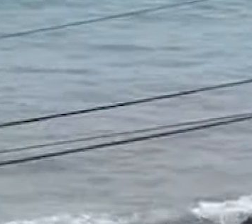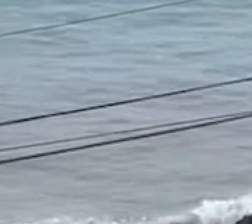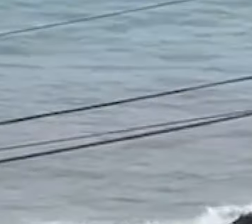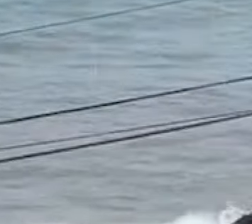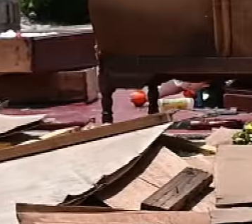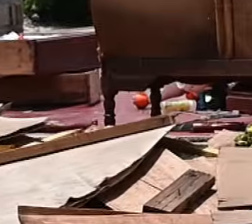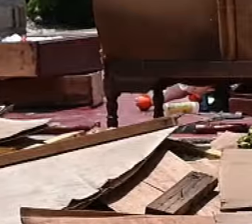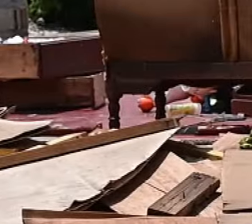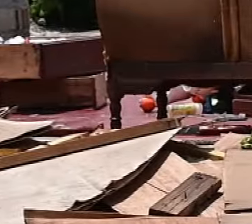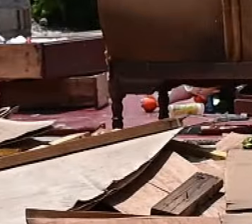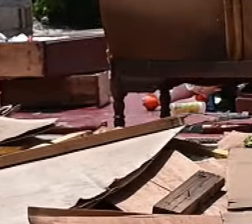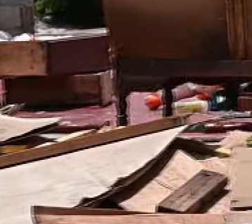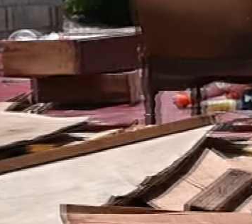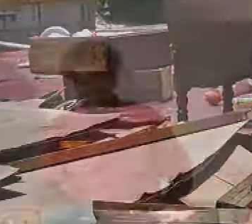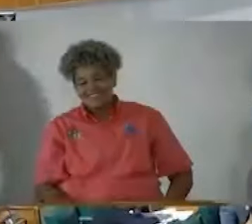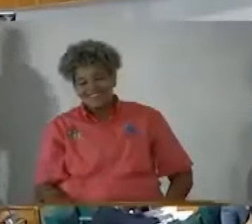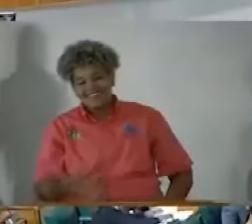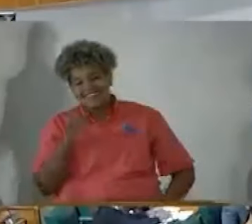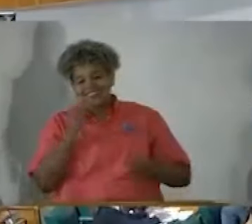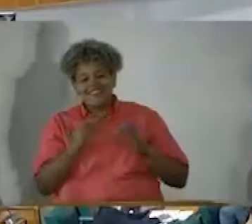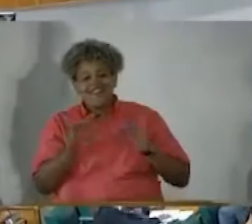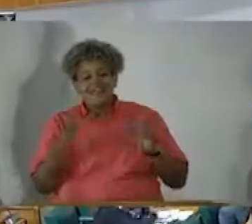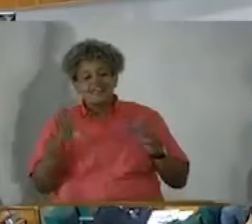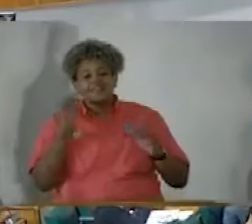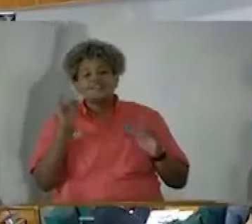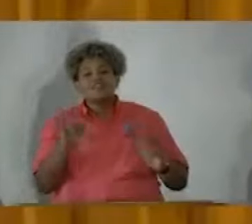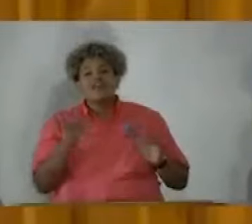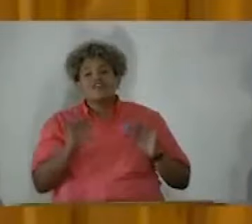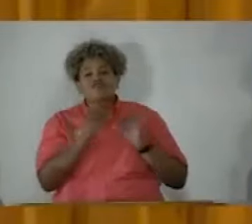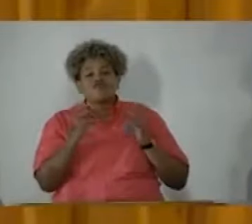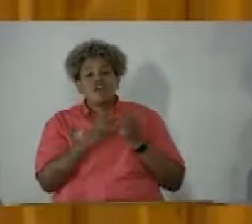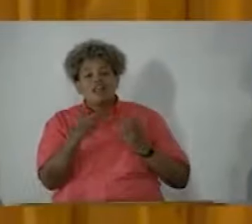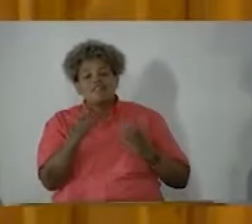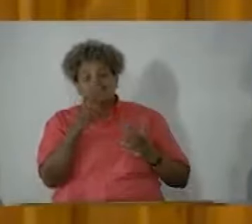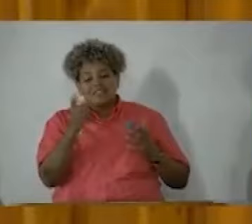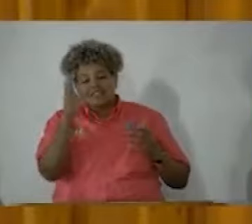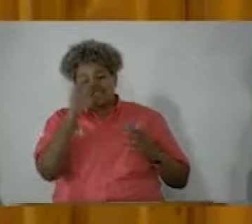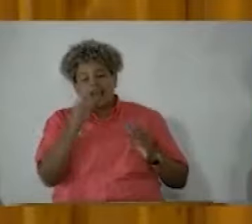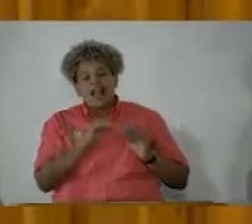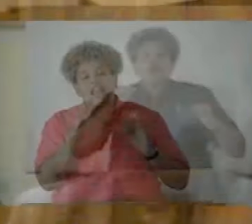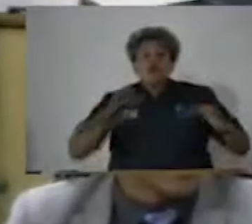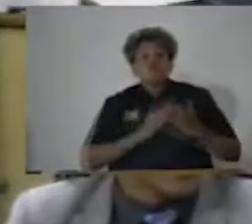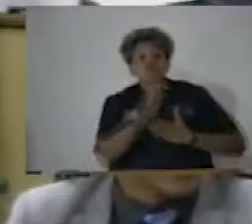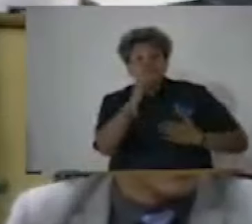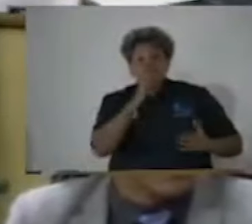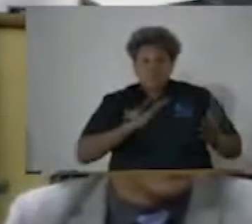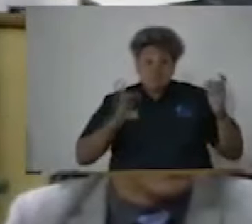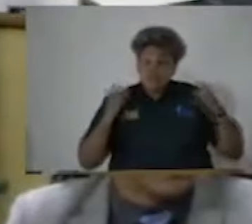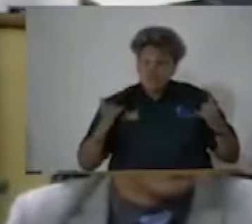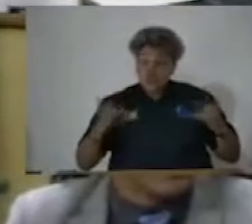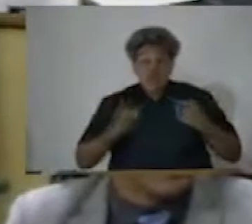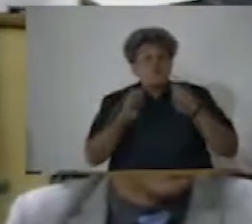identifies countries with deficiencies in their anti-money laundering or counter-terrorism financing regimes. However, Prime